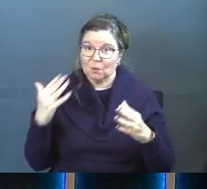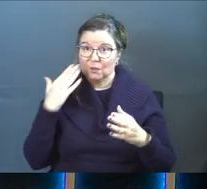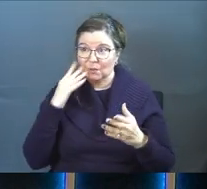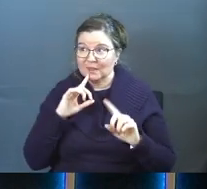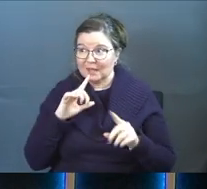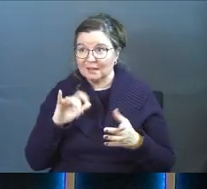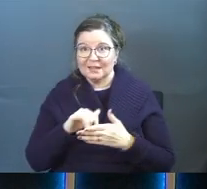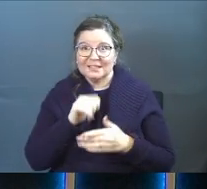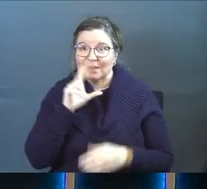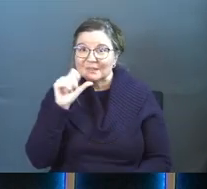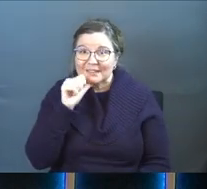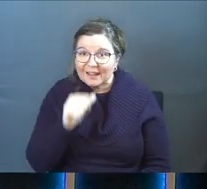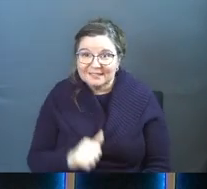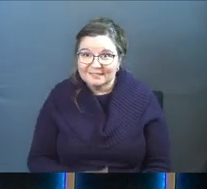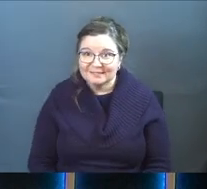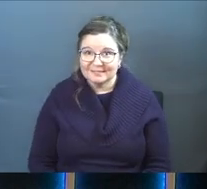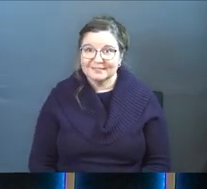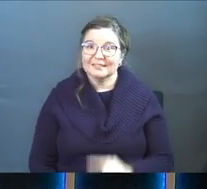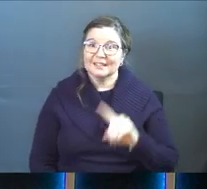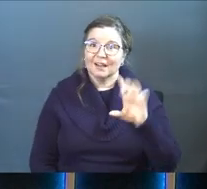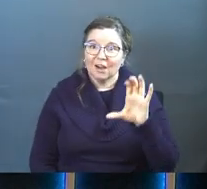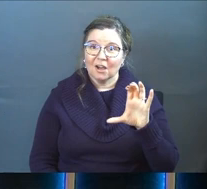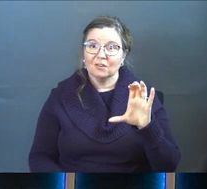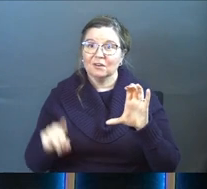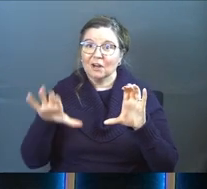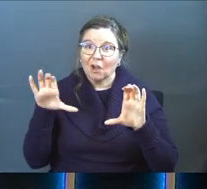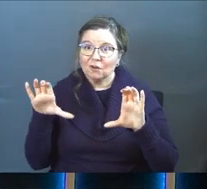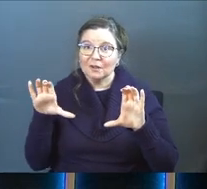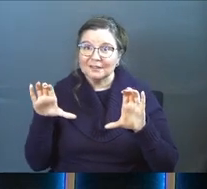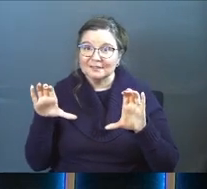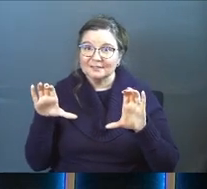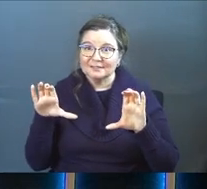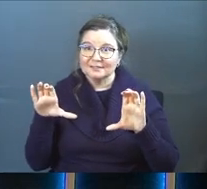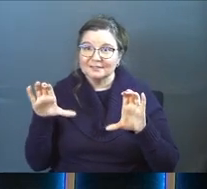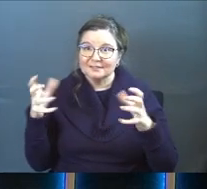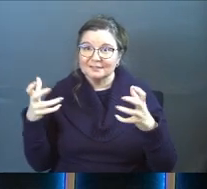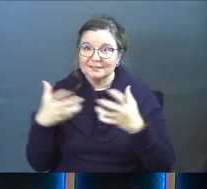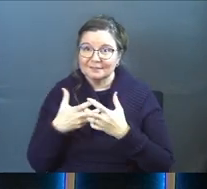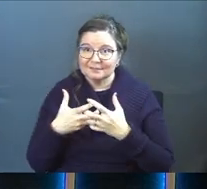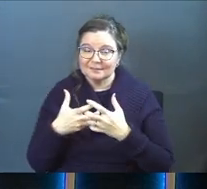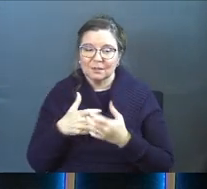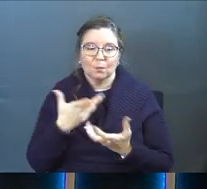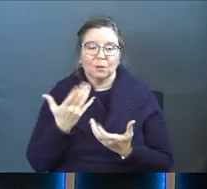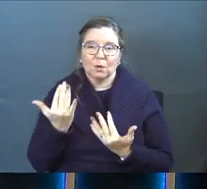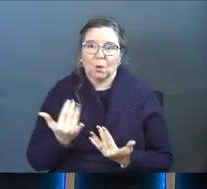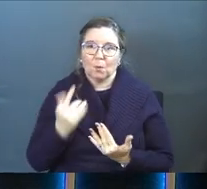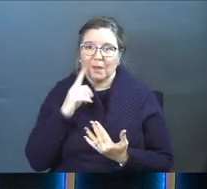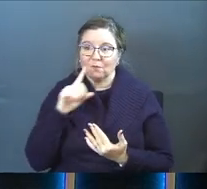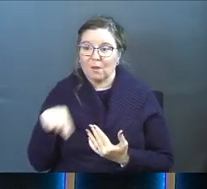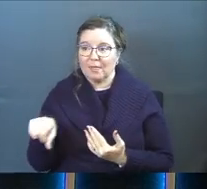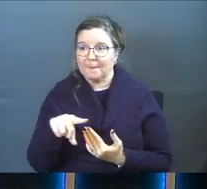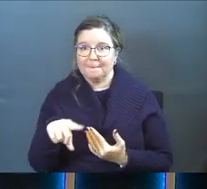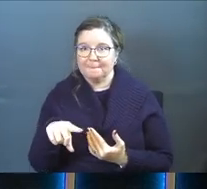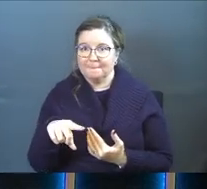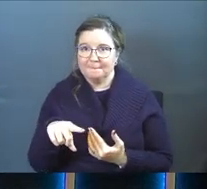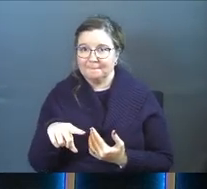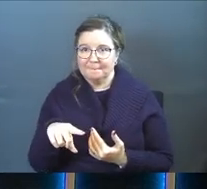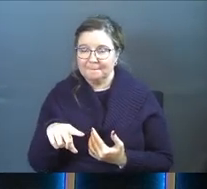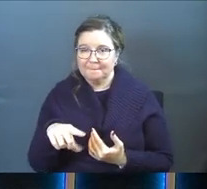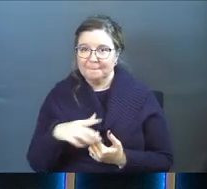know the answer. No, it's not. It's 100 and it's 100. Amen. We don't wait around for them.